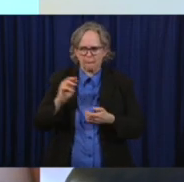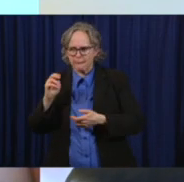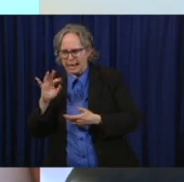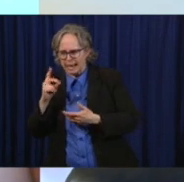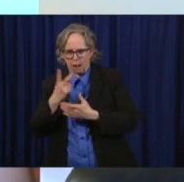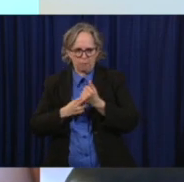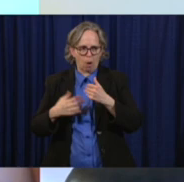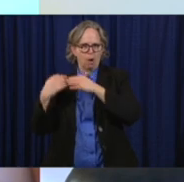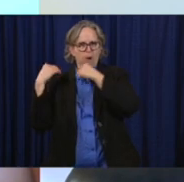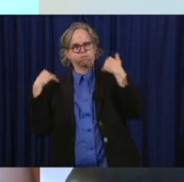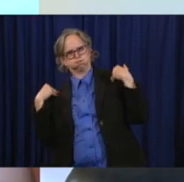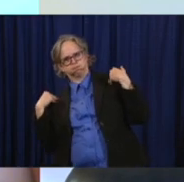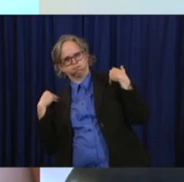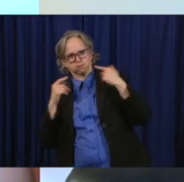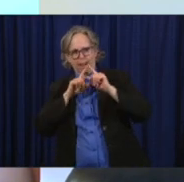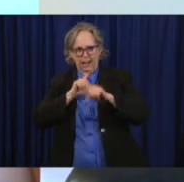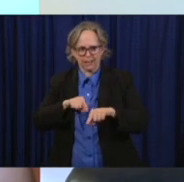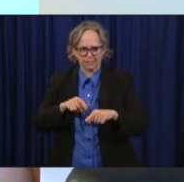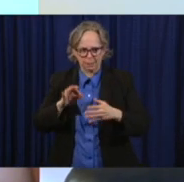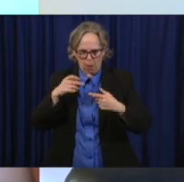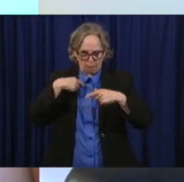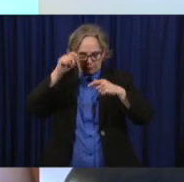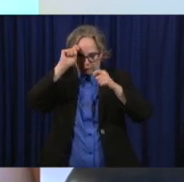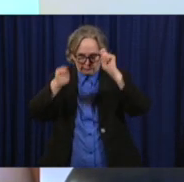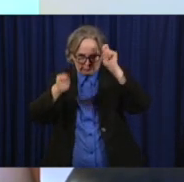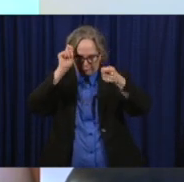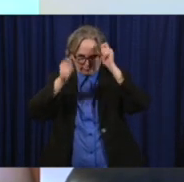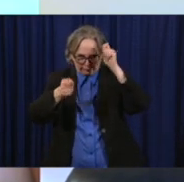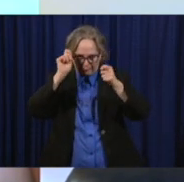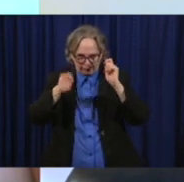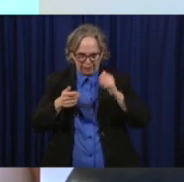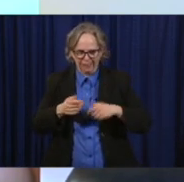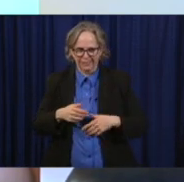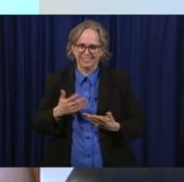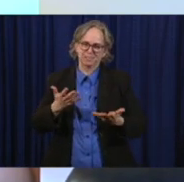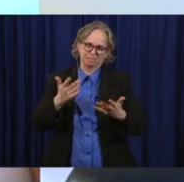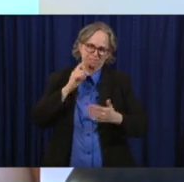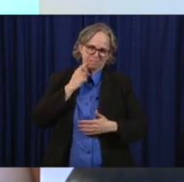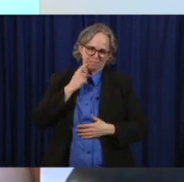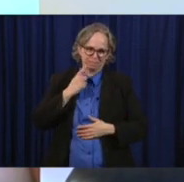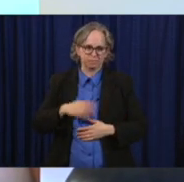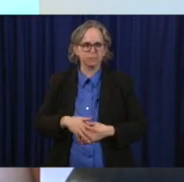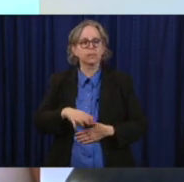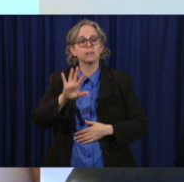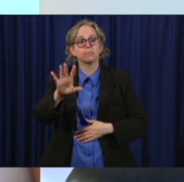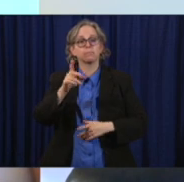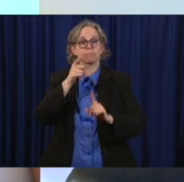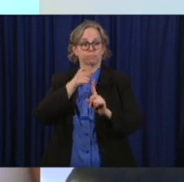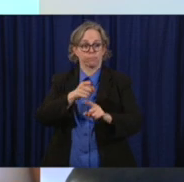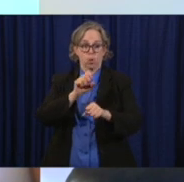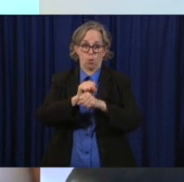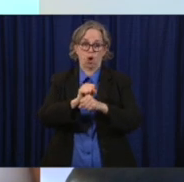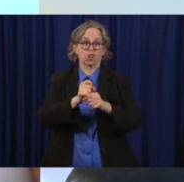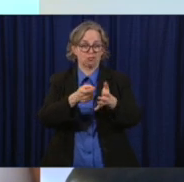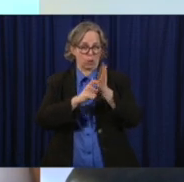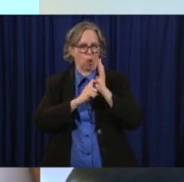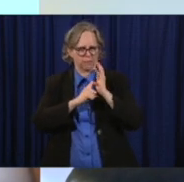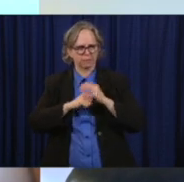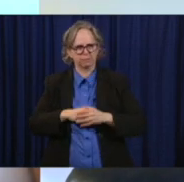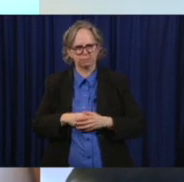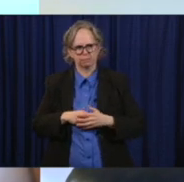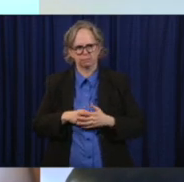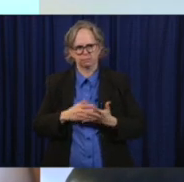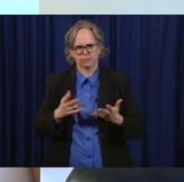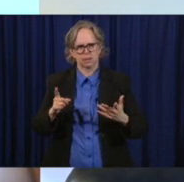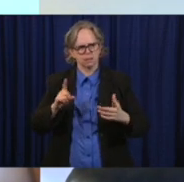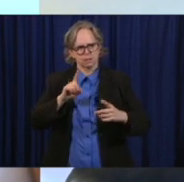both sides of my brain. So on the other part of your question about the work requirements, we are fully committed to implementing the